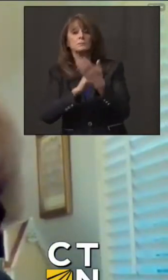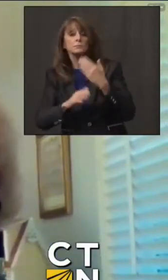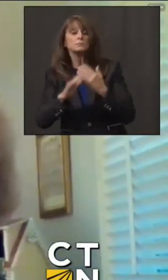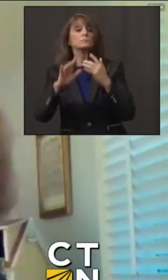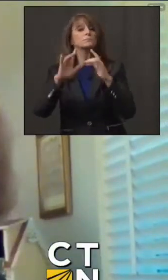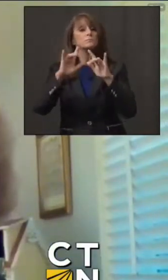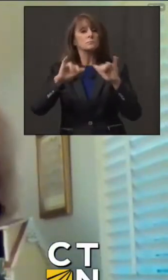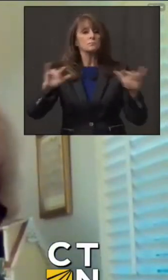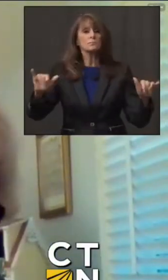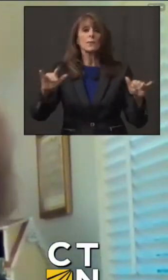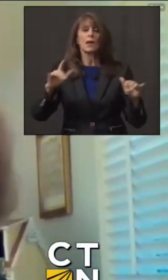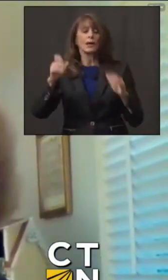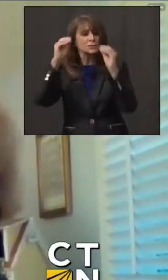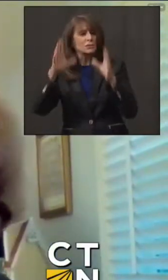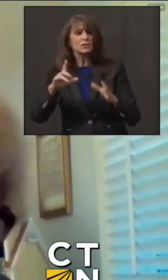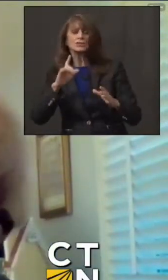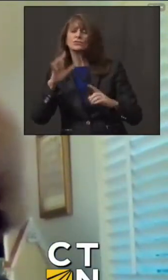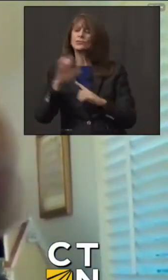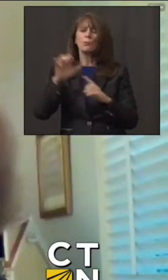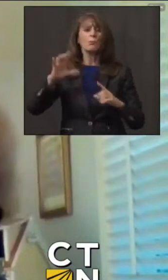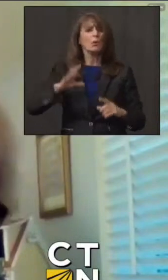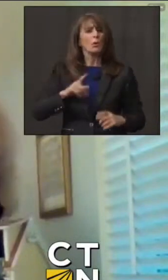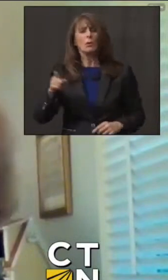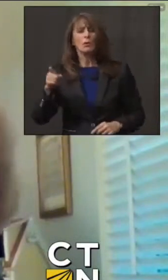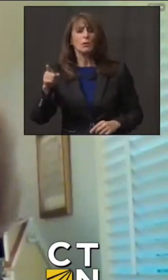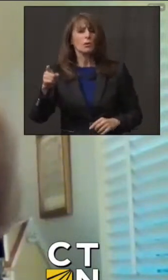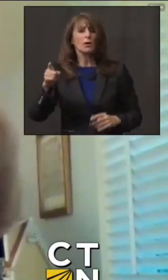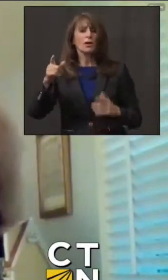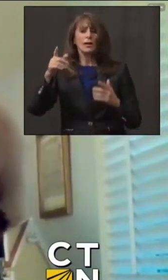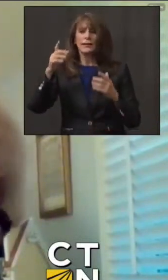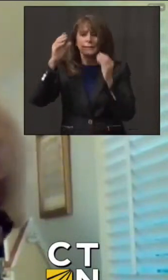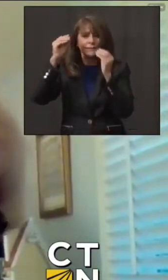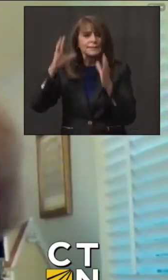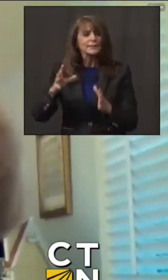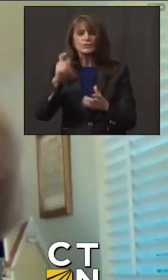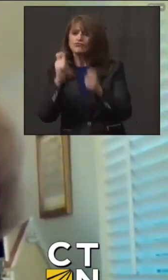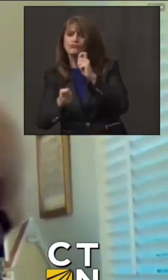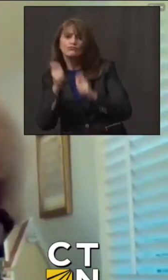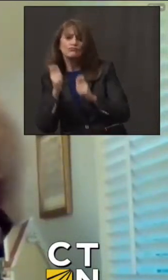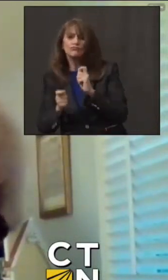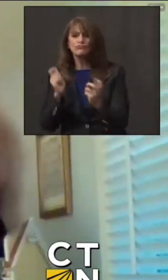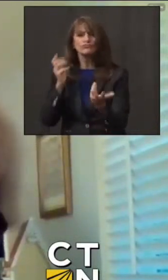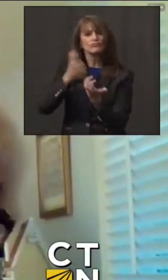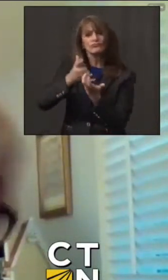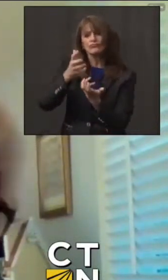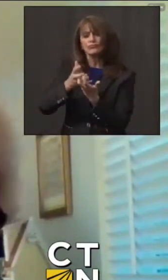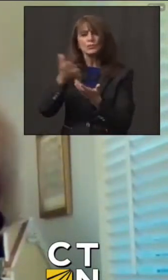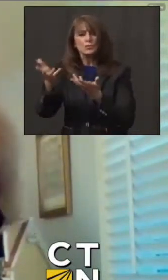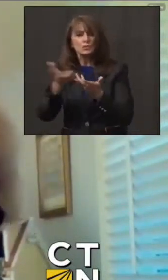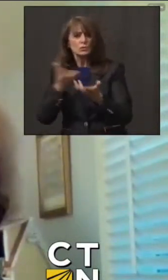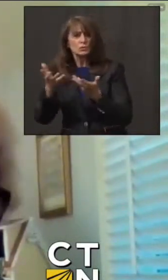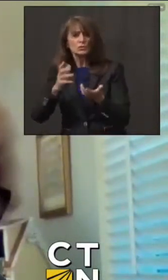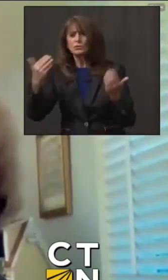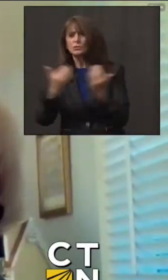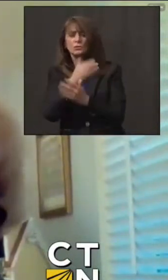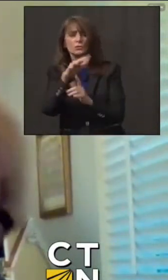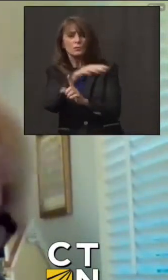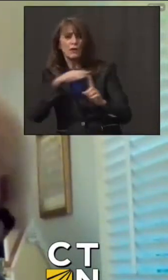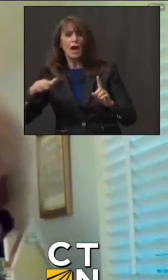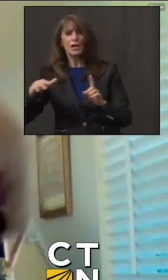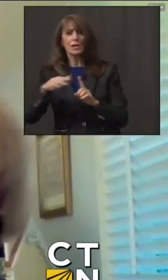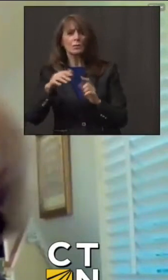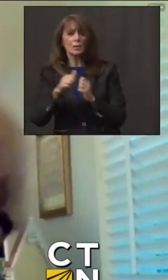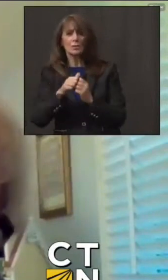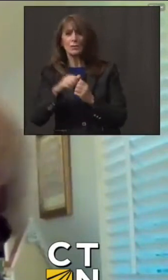phenomenal. They've learned new strategies. They've adapted well to this environment. We